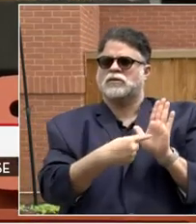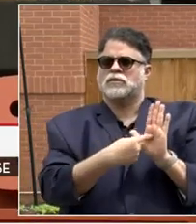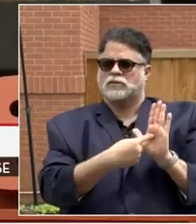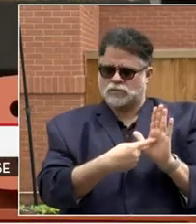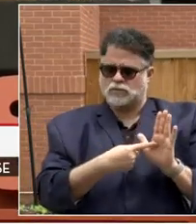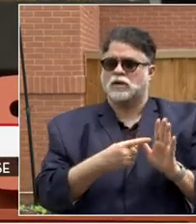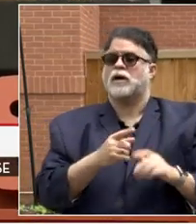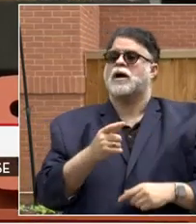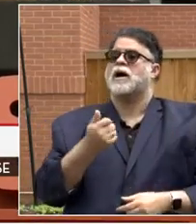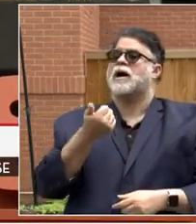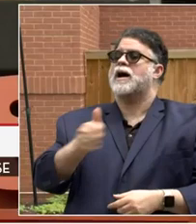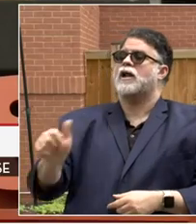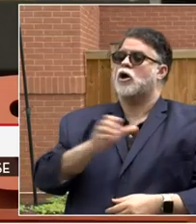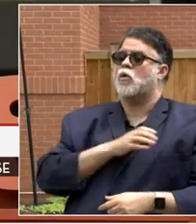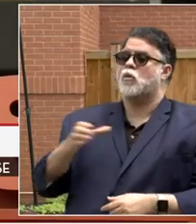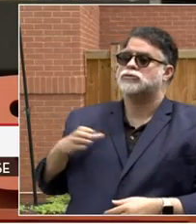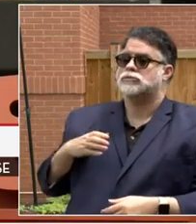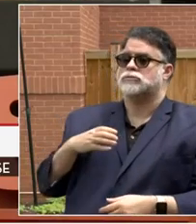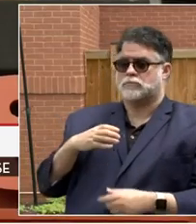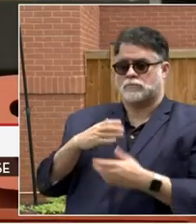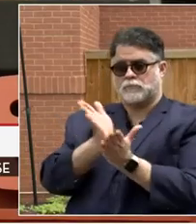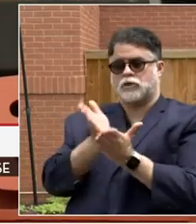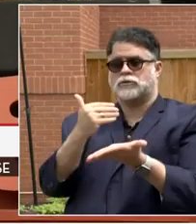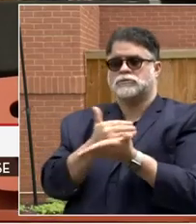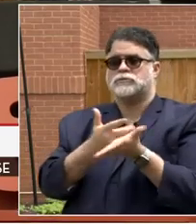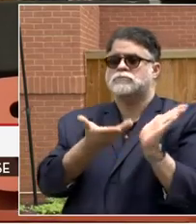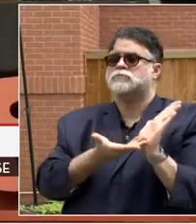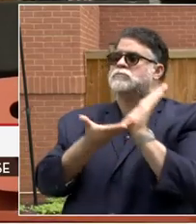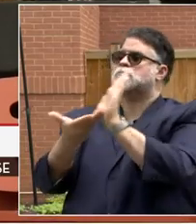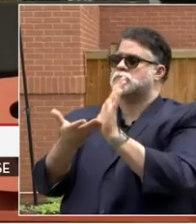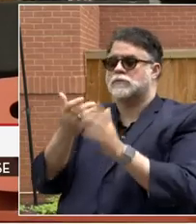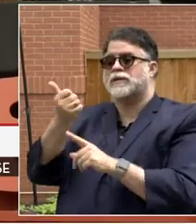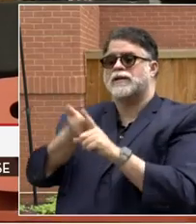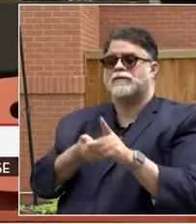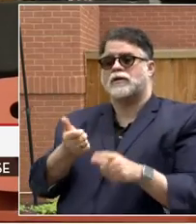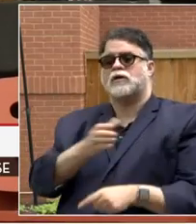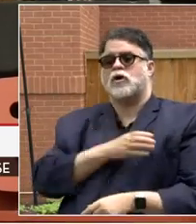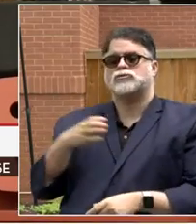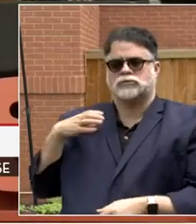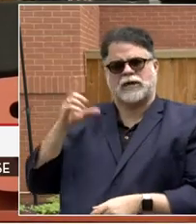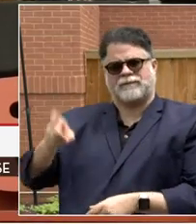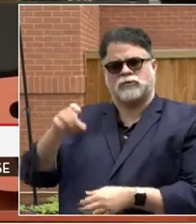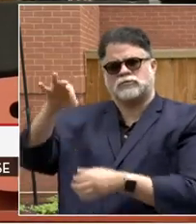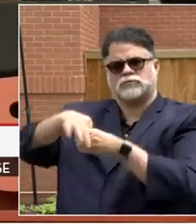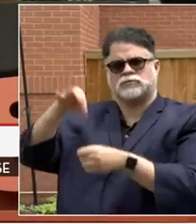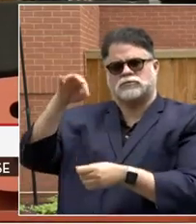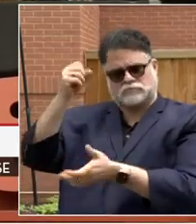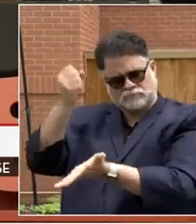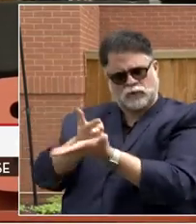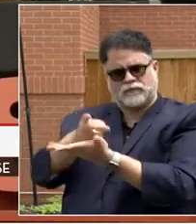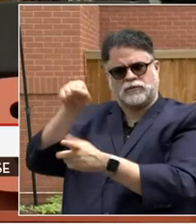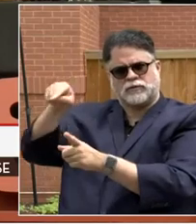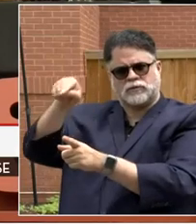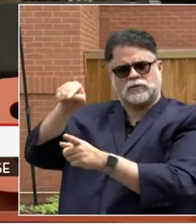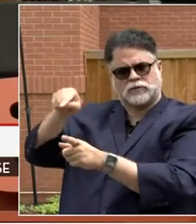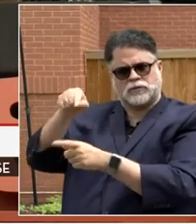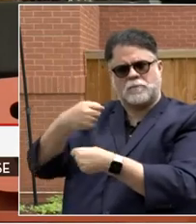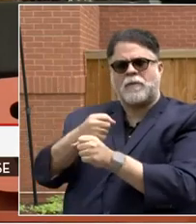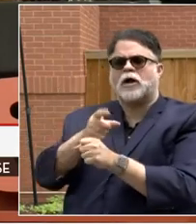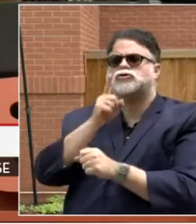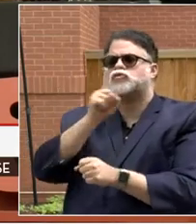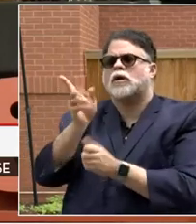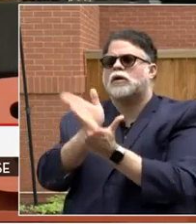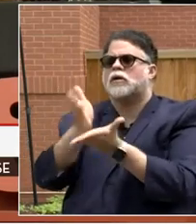budget, but every council member votes on the budget to approve it. So really, who makes the budget is the Council of the District of